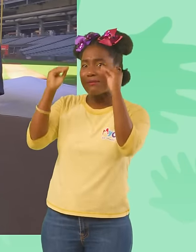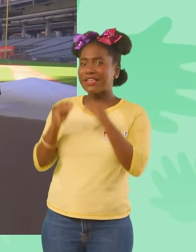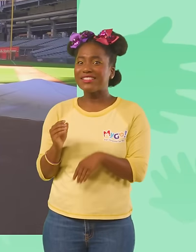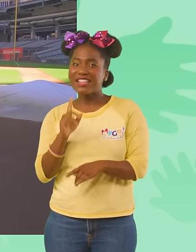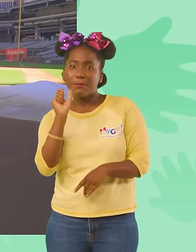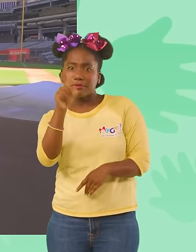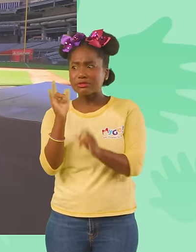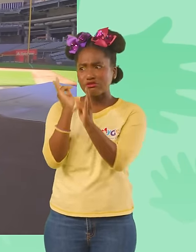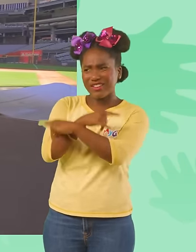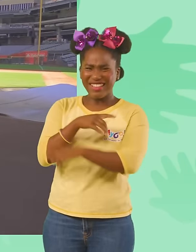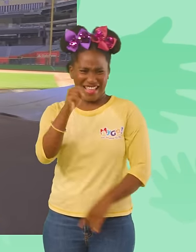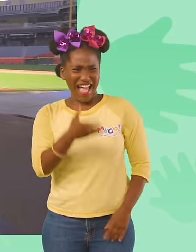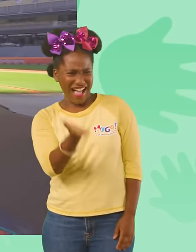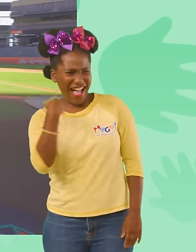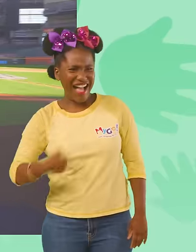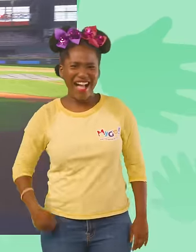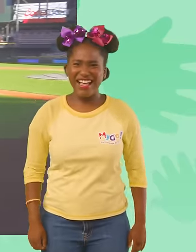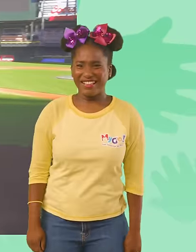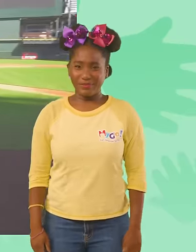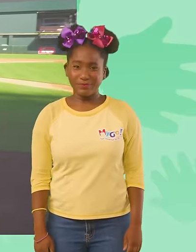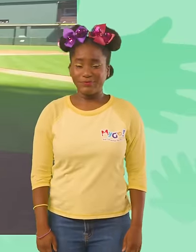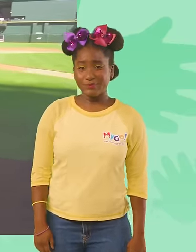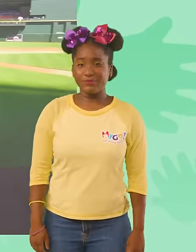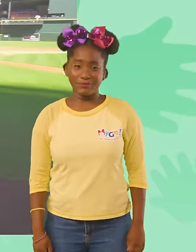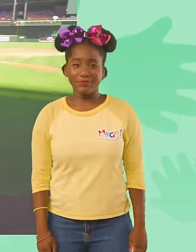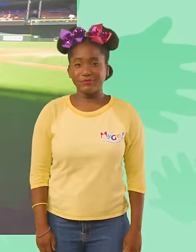Sure. Let's go. Okay. Come on.